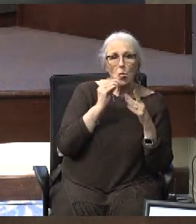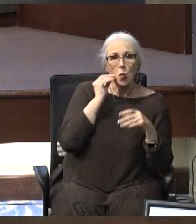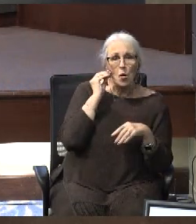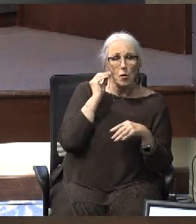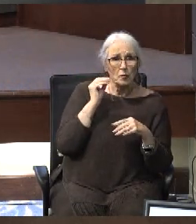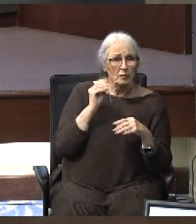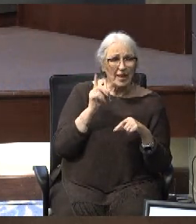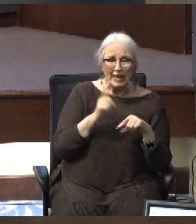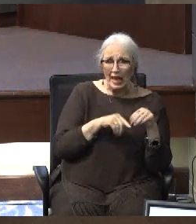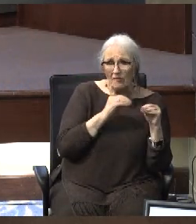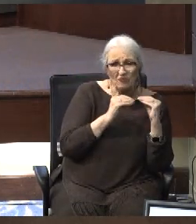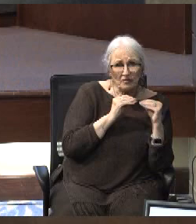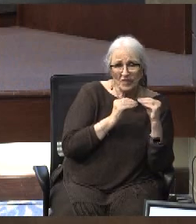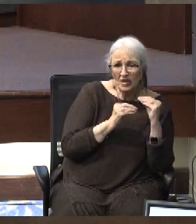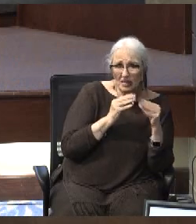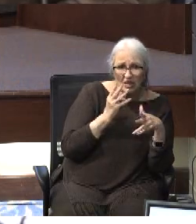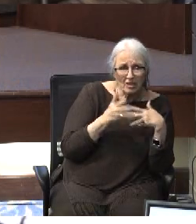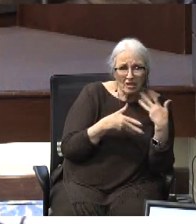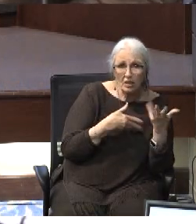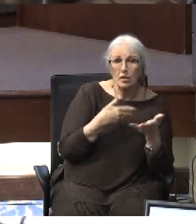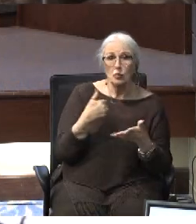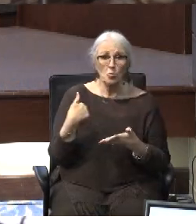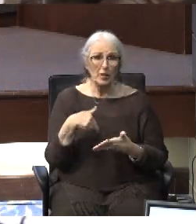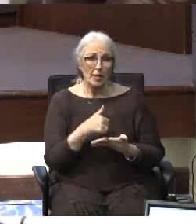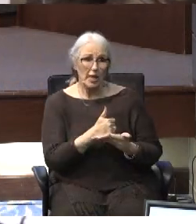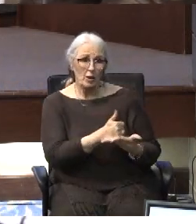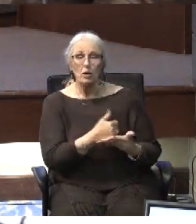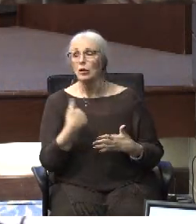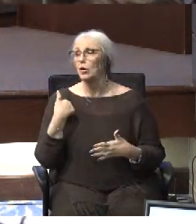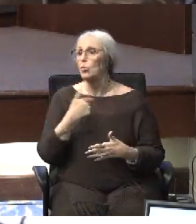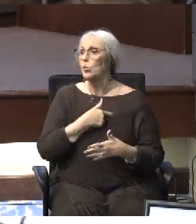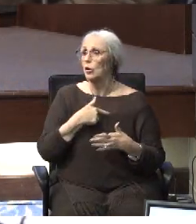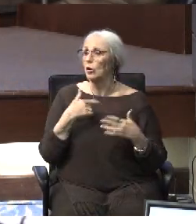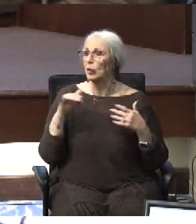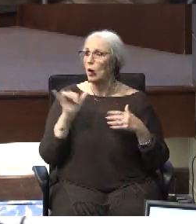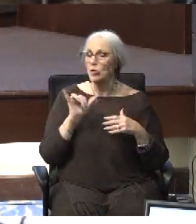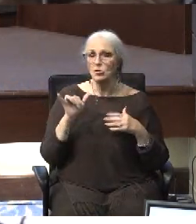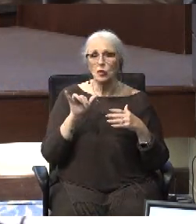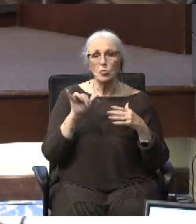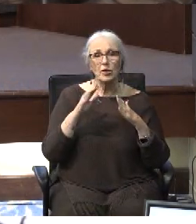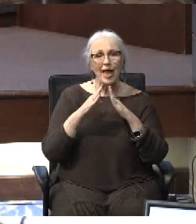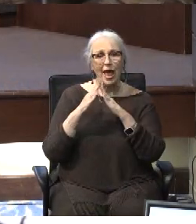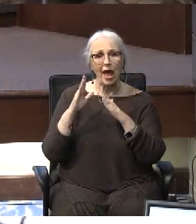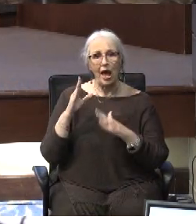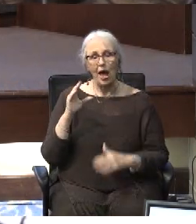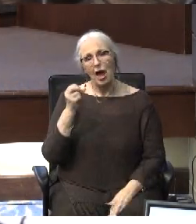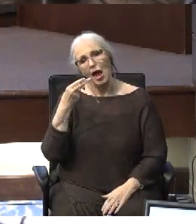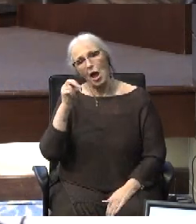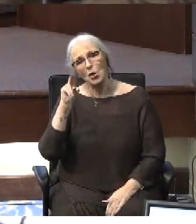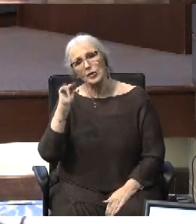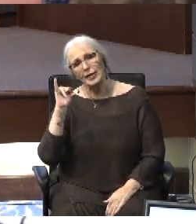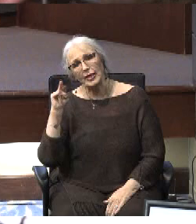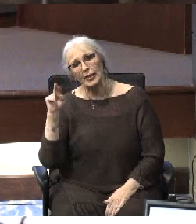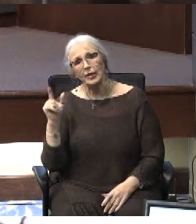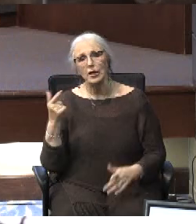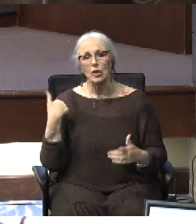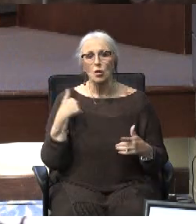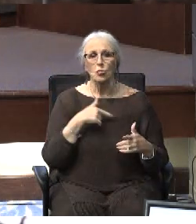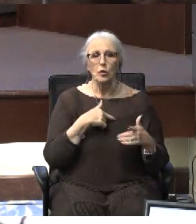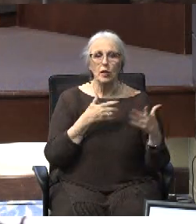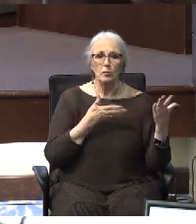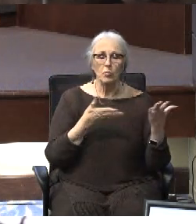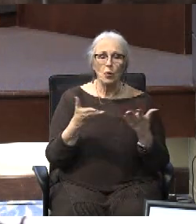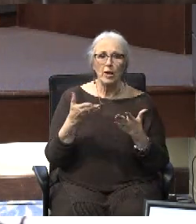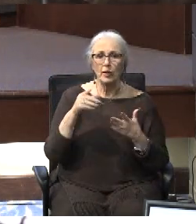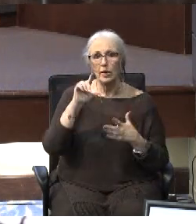them or direct them to someone who can? Yeah, well, that is something we are working closely with housing on. We do bring the